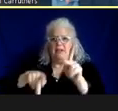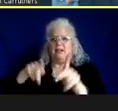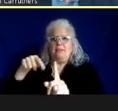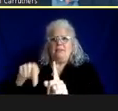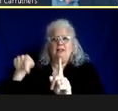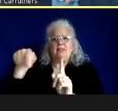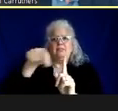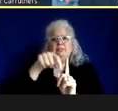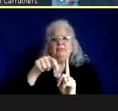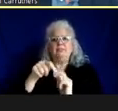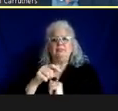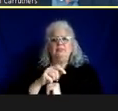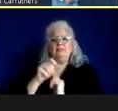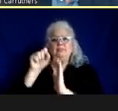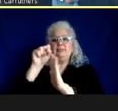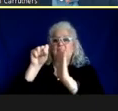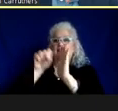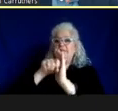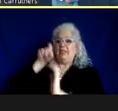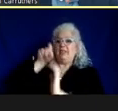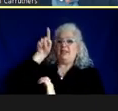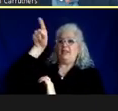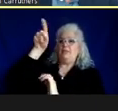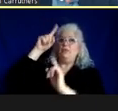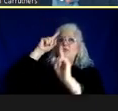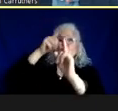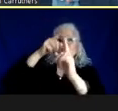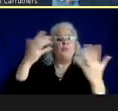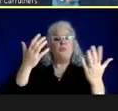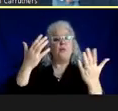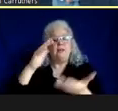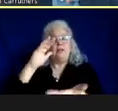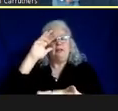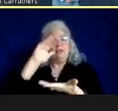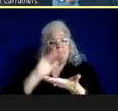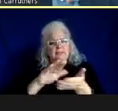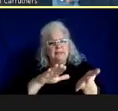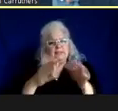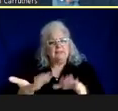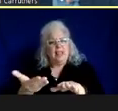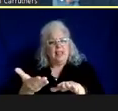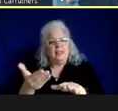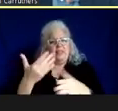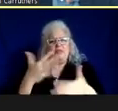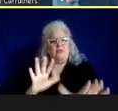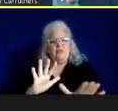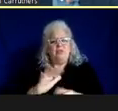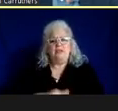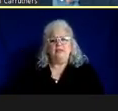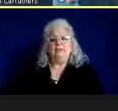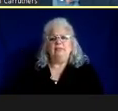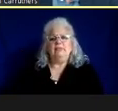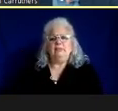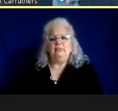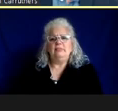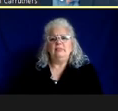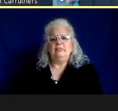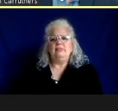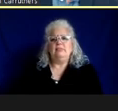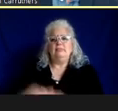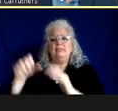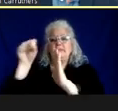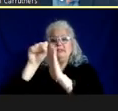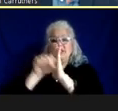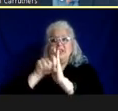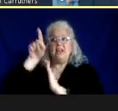that the deaths are severe. The state's goal is also around equity. We also think the HCBS marker is a good way to